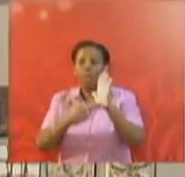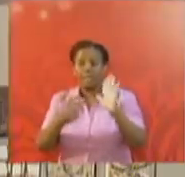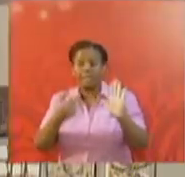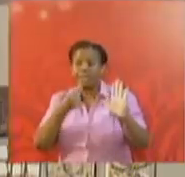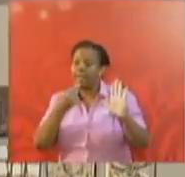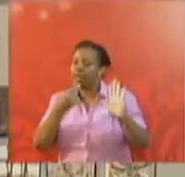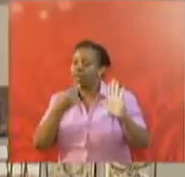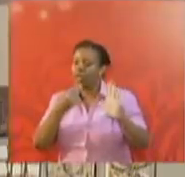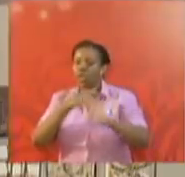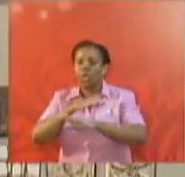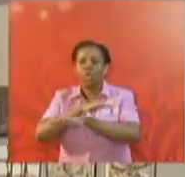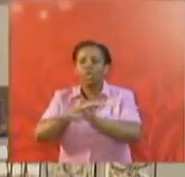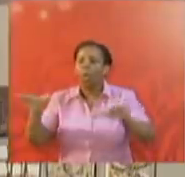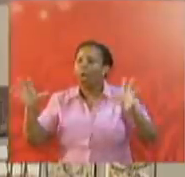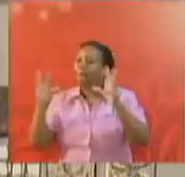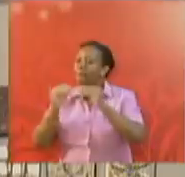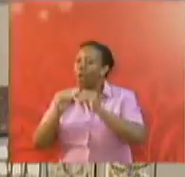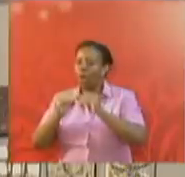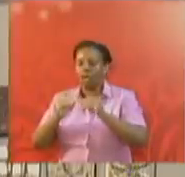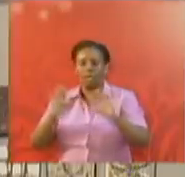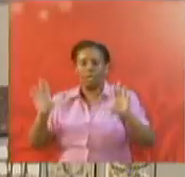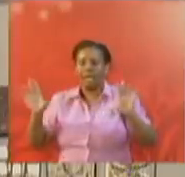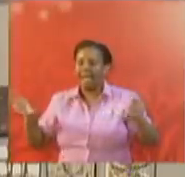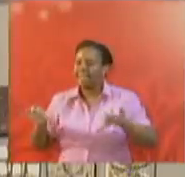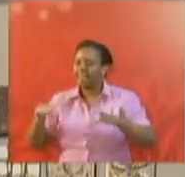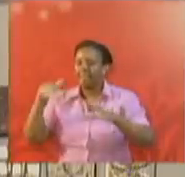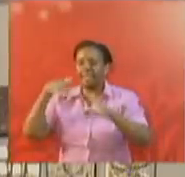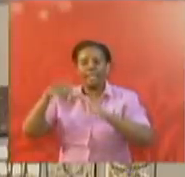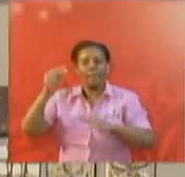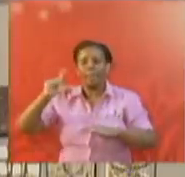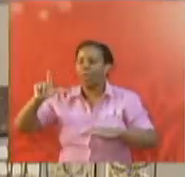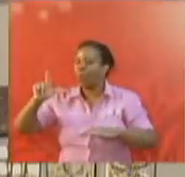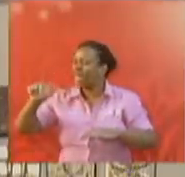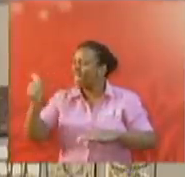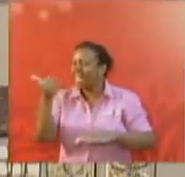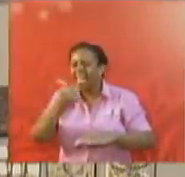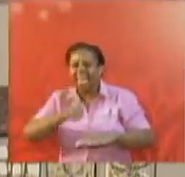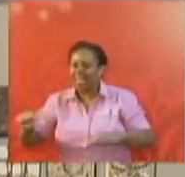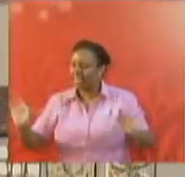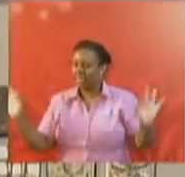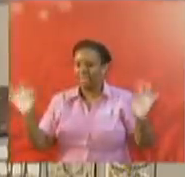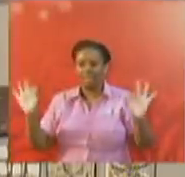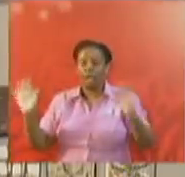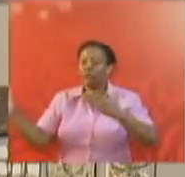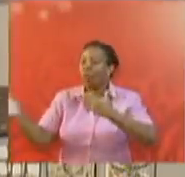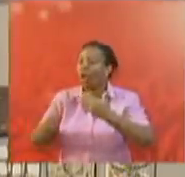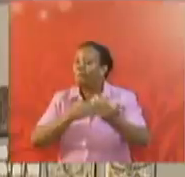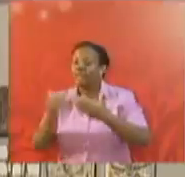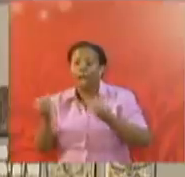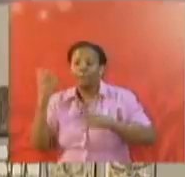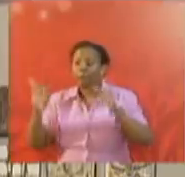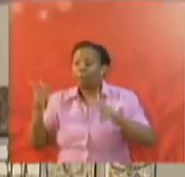no activity in pools and the like, and that means that anything, no matter how you attempt